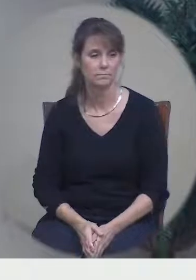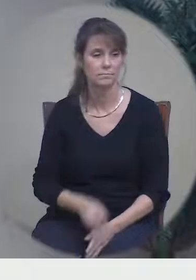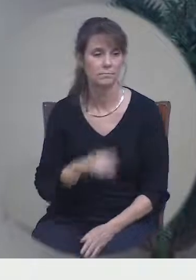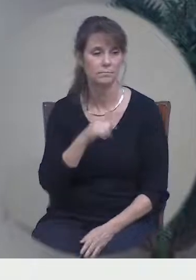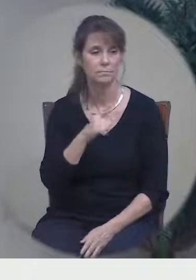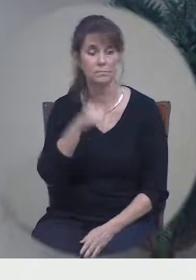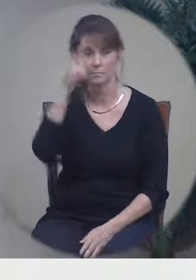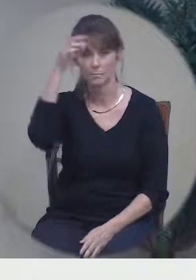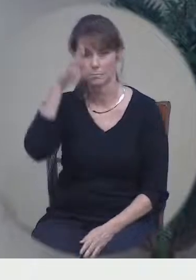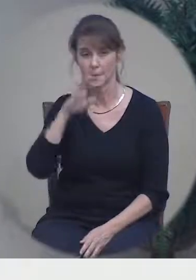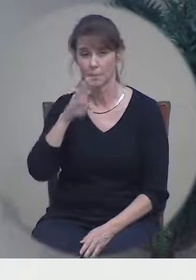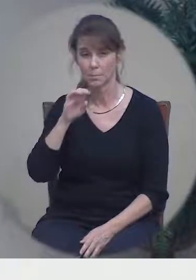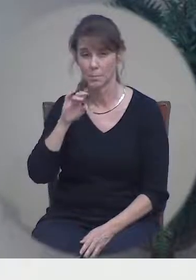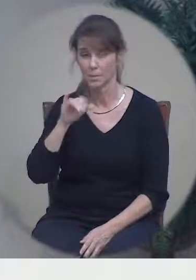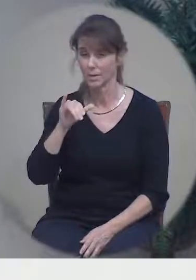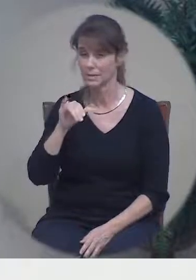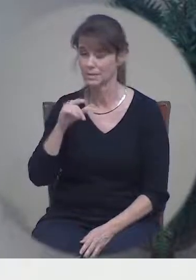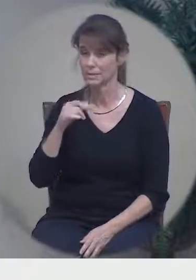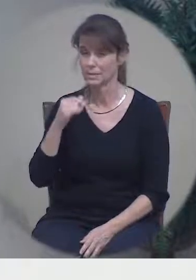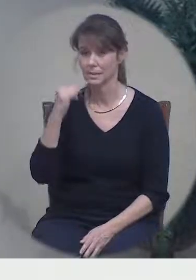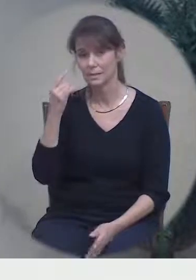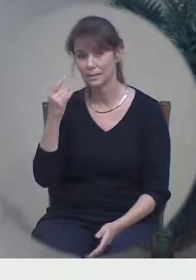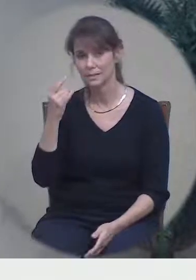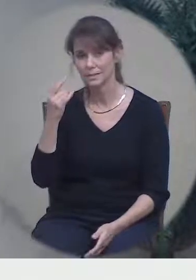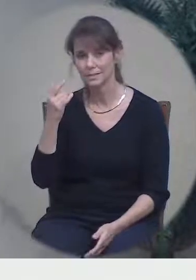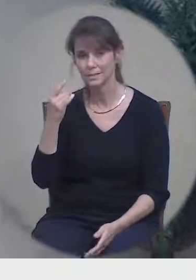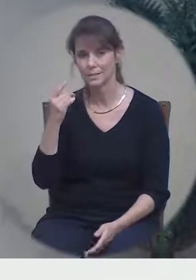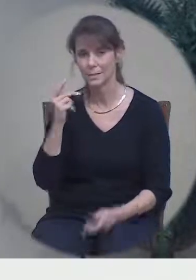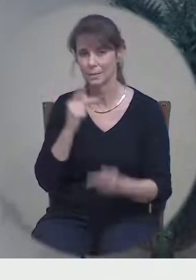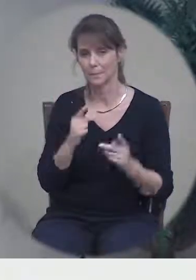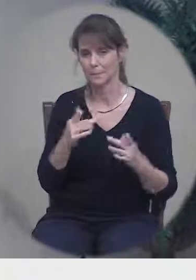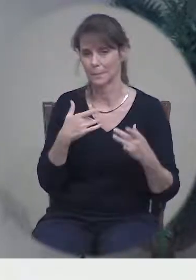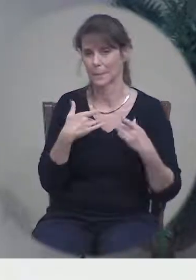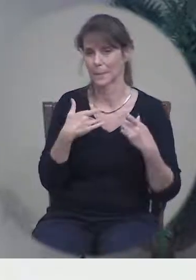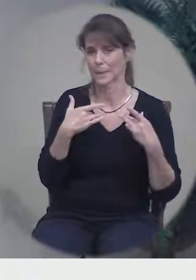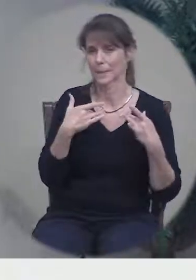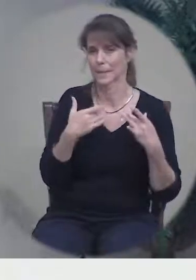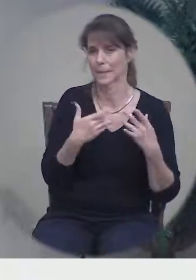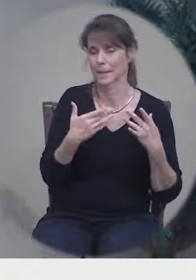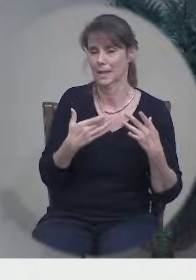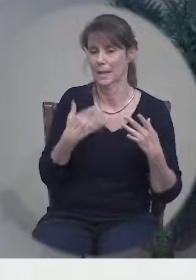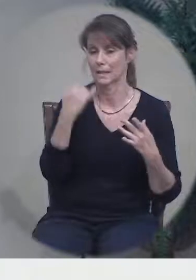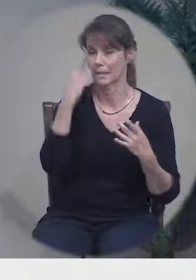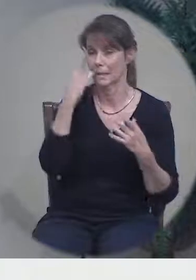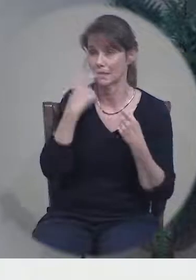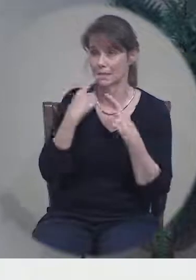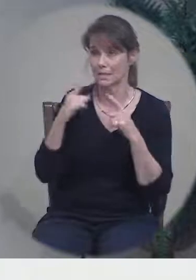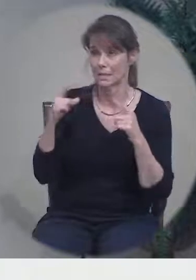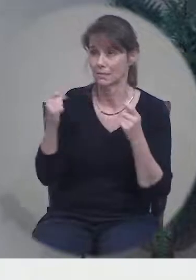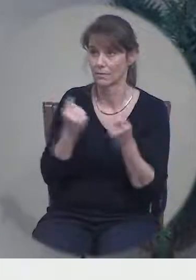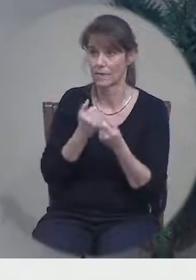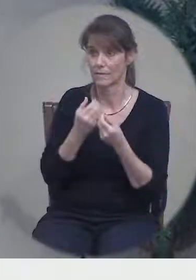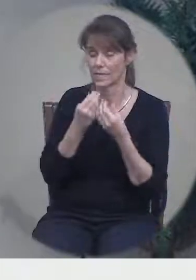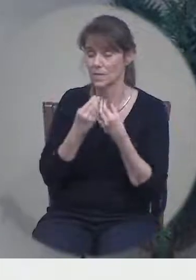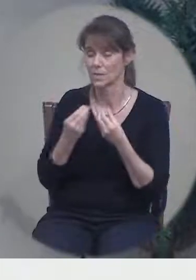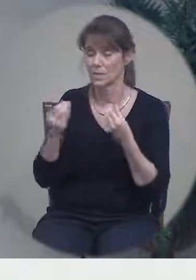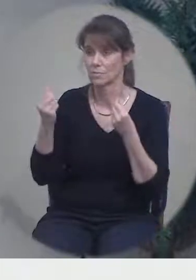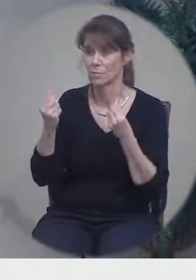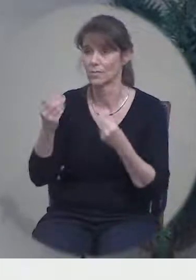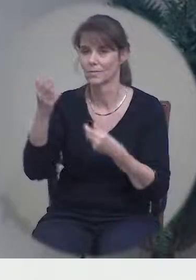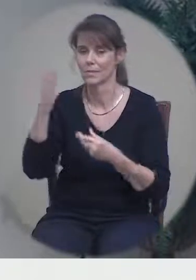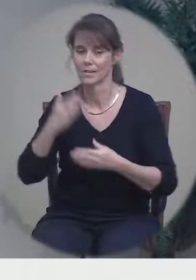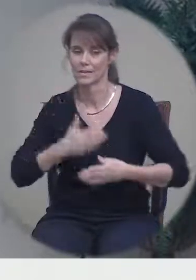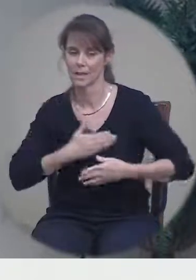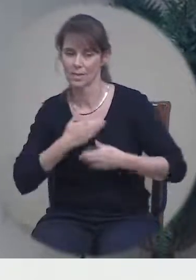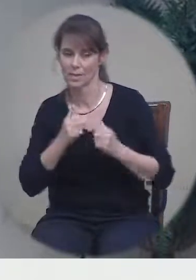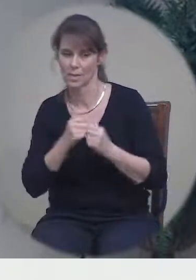is that if you're successful and everything's going great, that God is pleased with you, and if you're suffering tragedy, he's not pleased